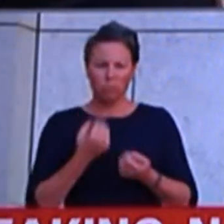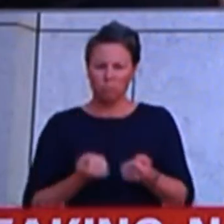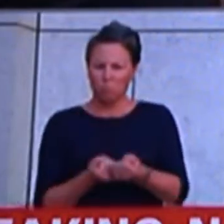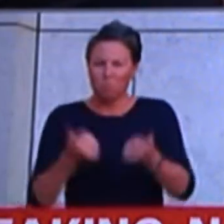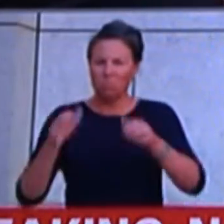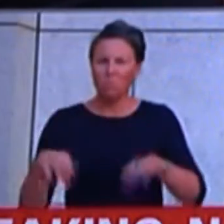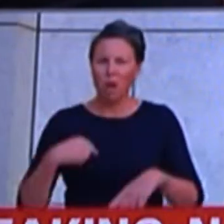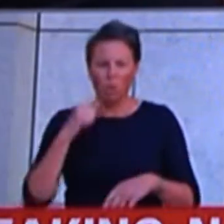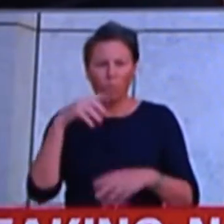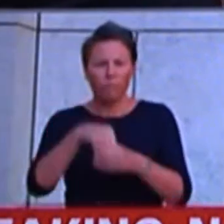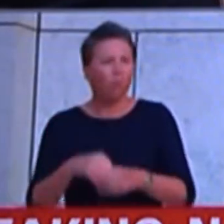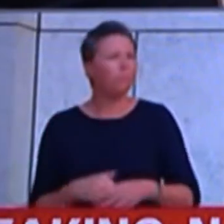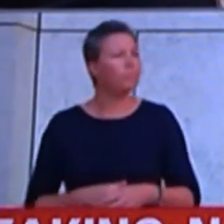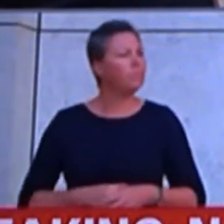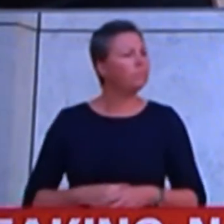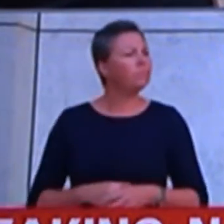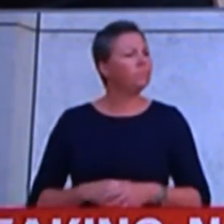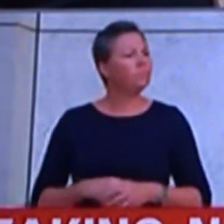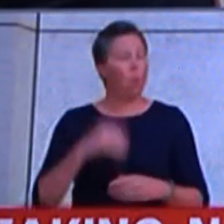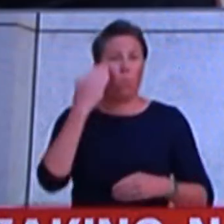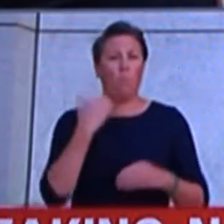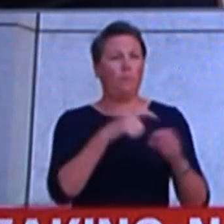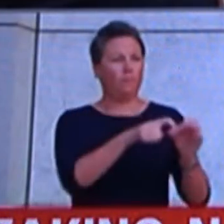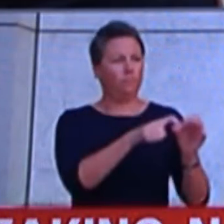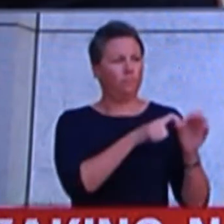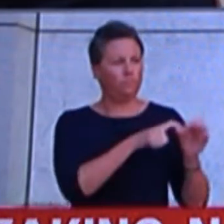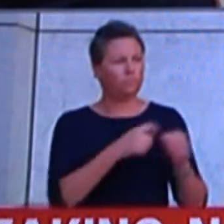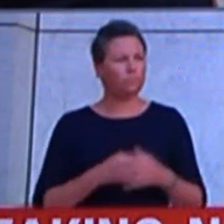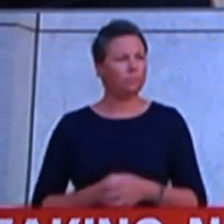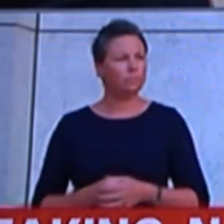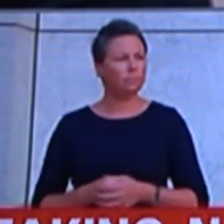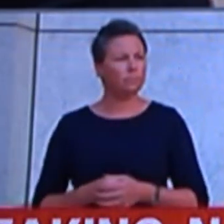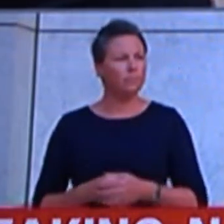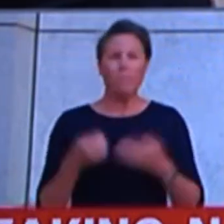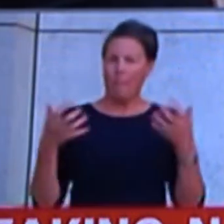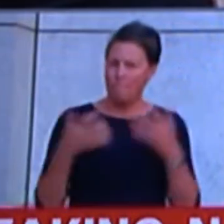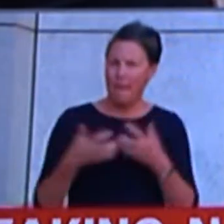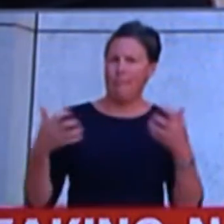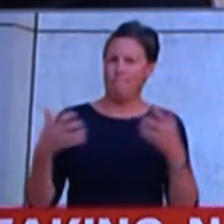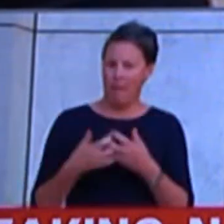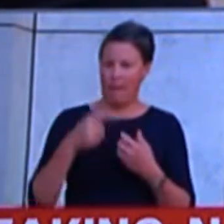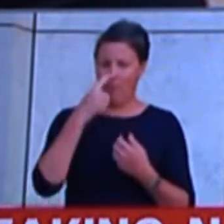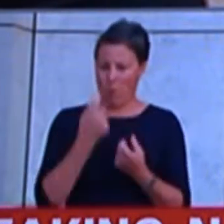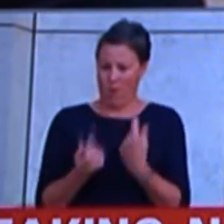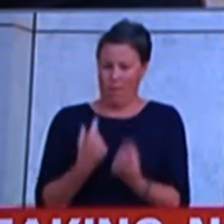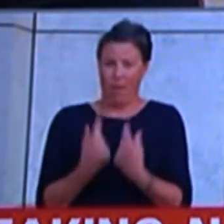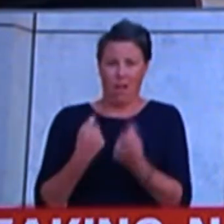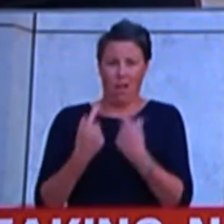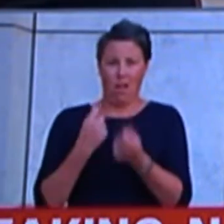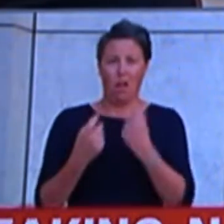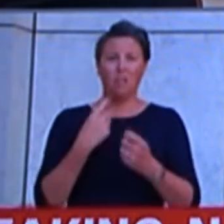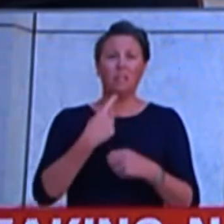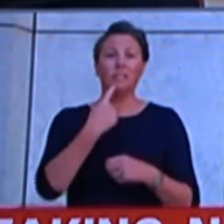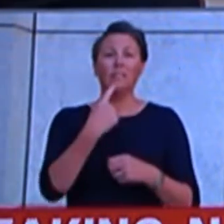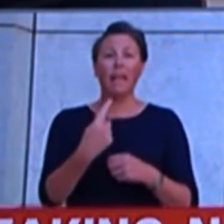reports of workers being exploited or even sacked when they request JobKeeper? I've had many emails just in the last 24 hours, a woman saying